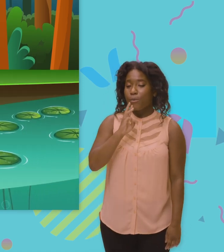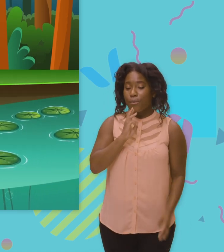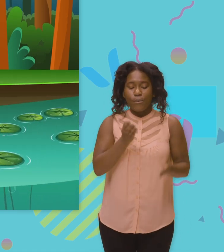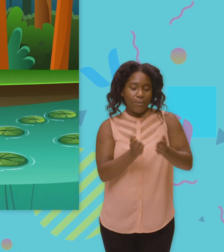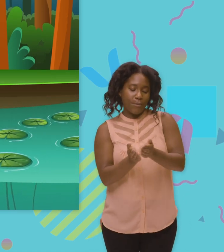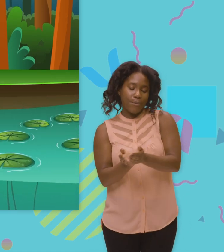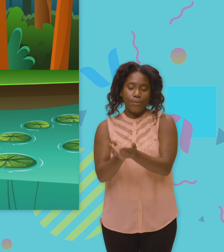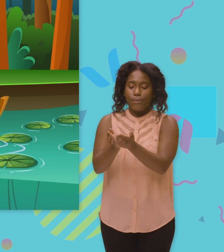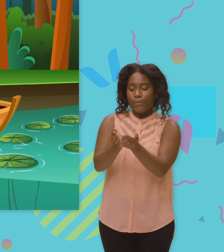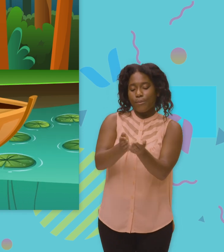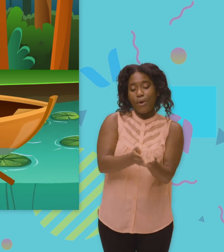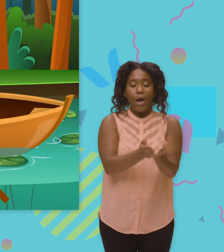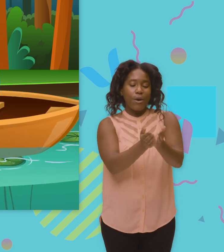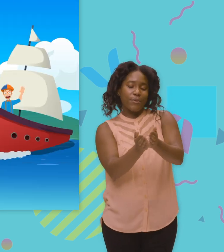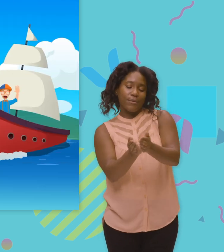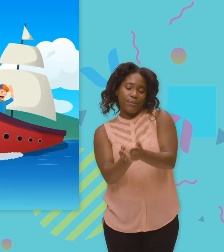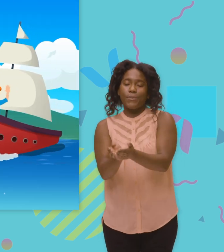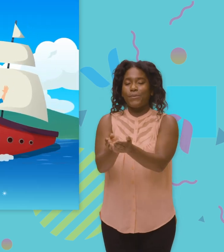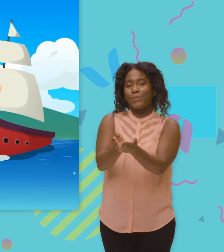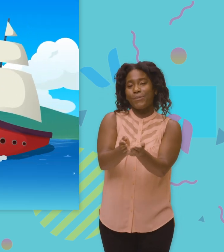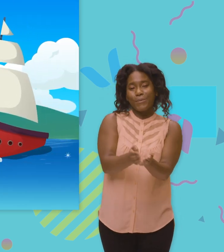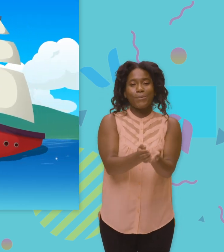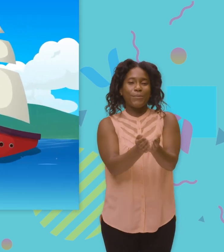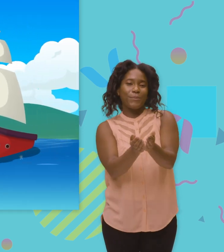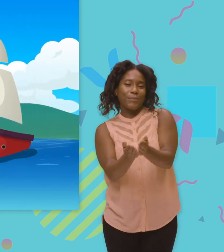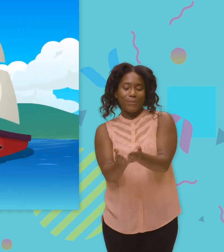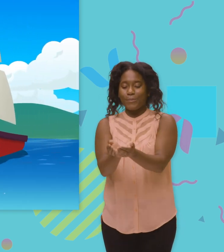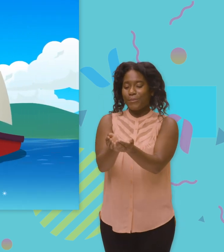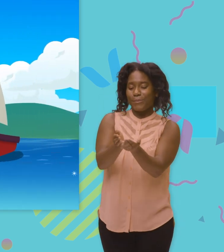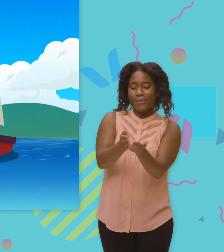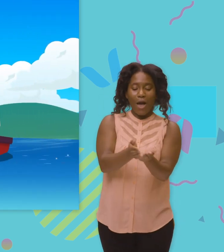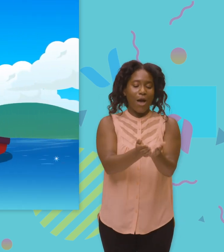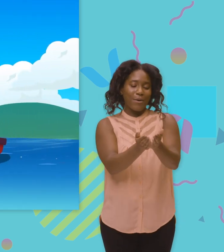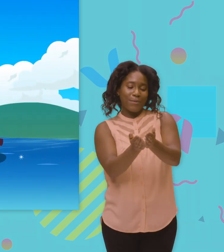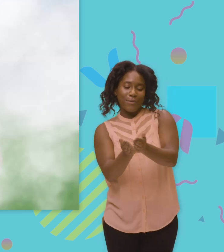Floating down the river, sailing on the sea.